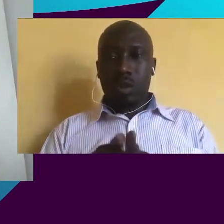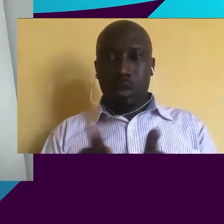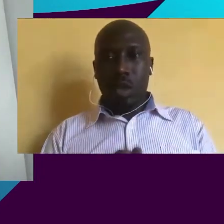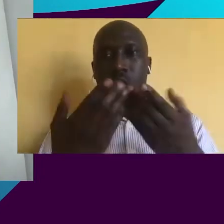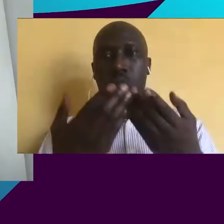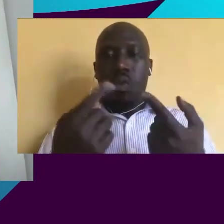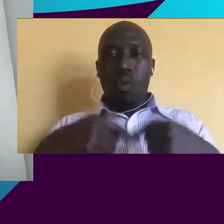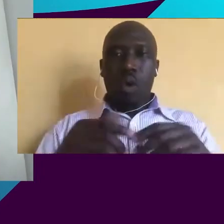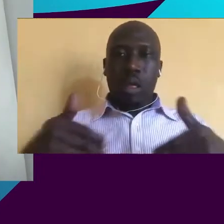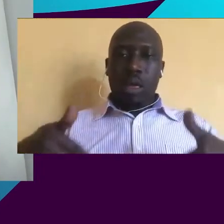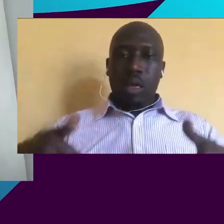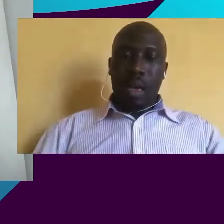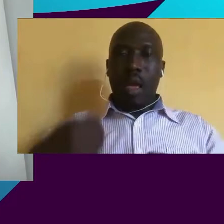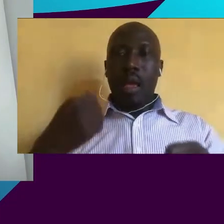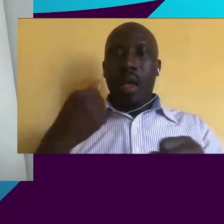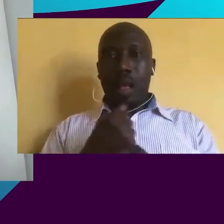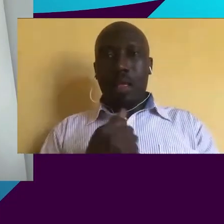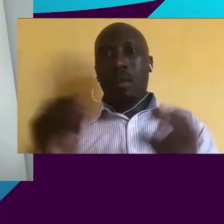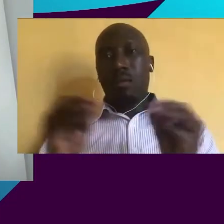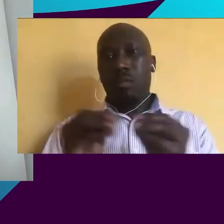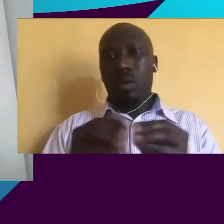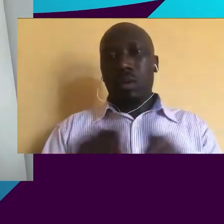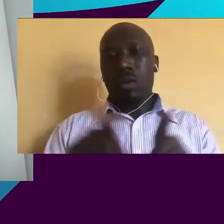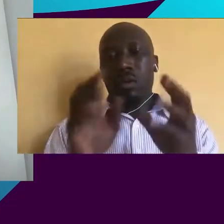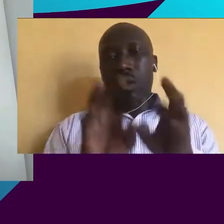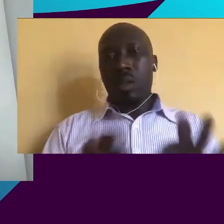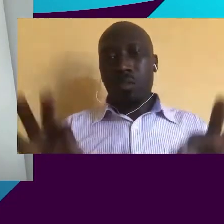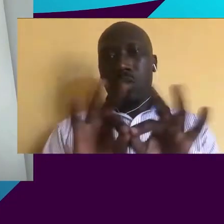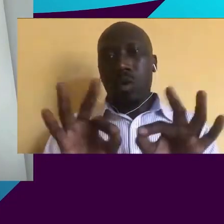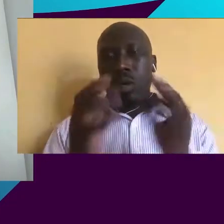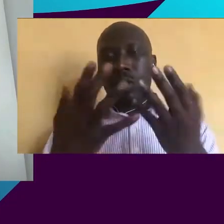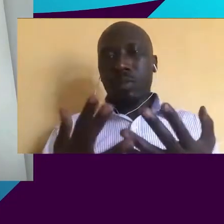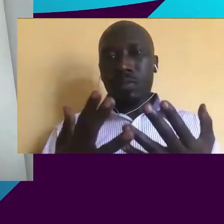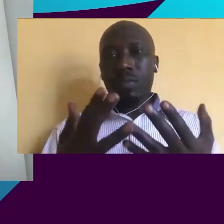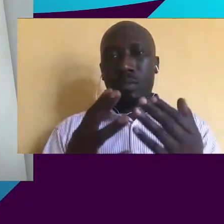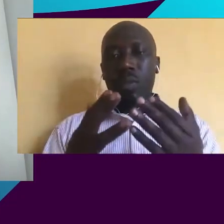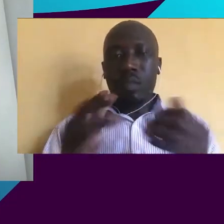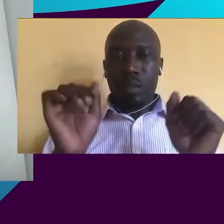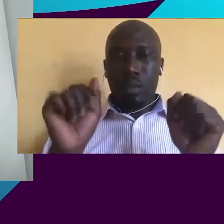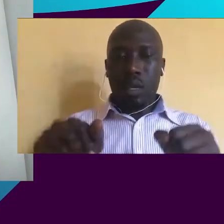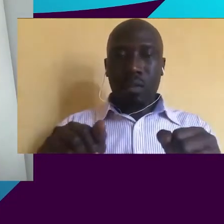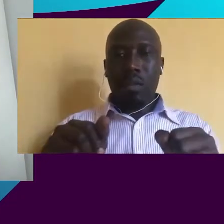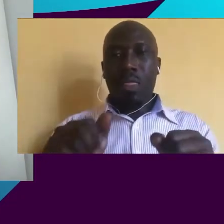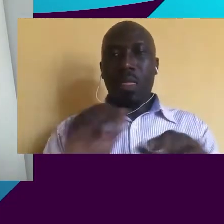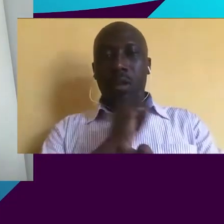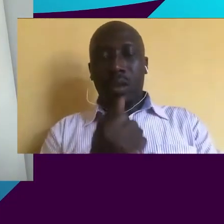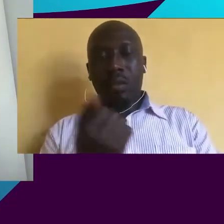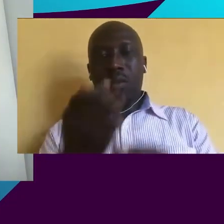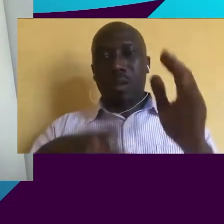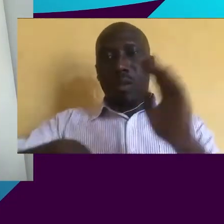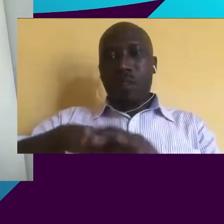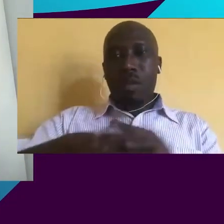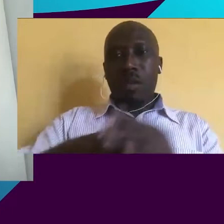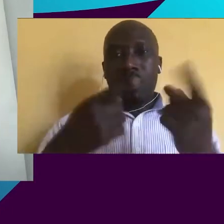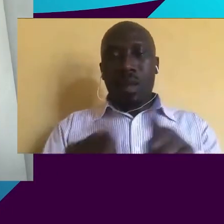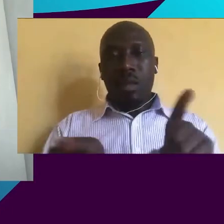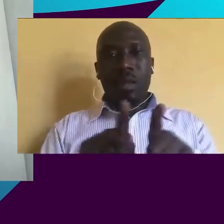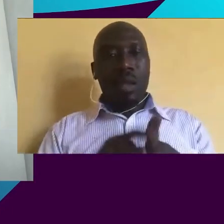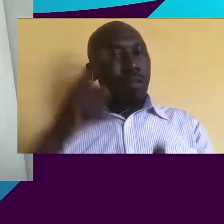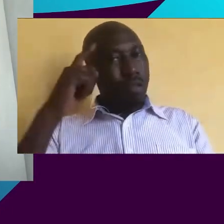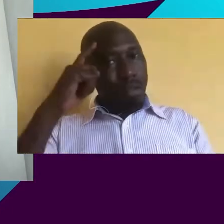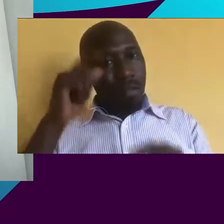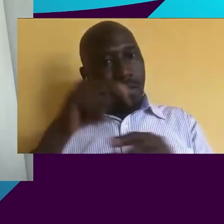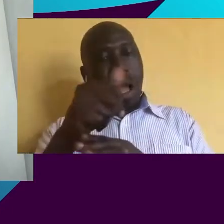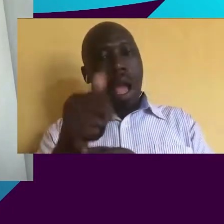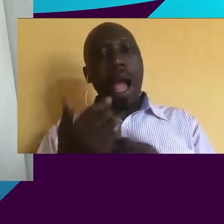and boys in these important discussions that you potentially might not make it as a footballer, but have you thought about the other list of jobs that could